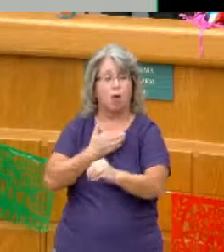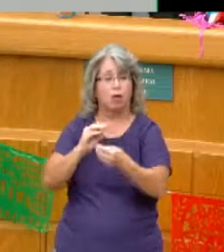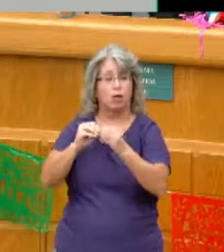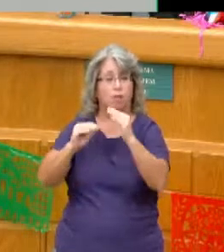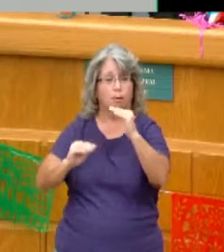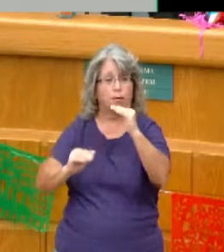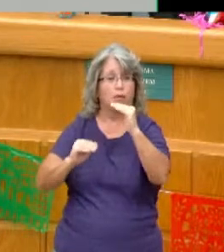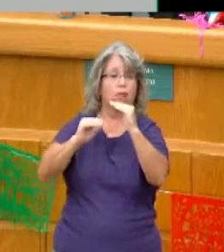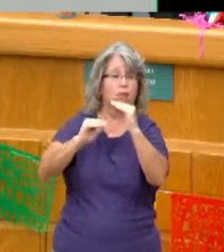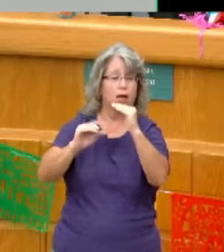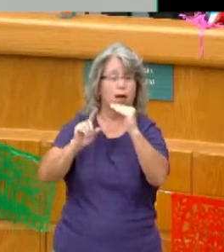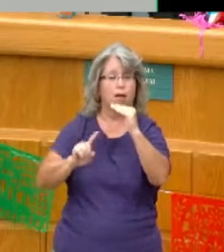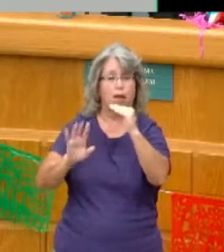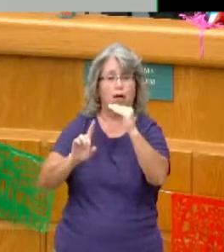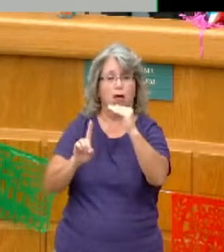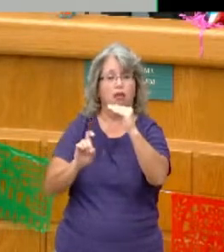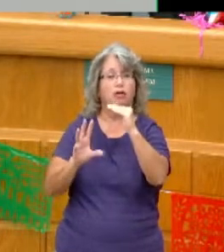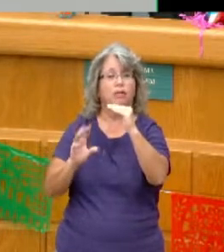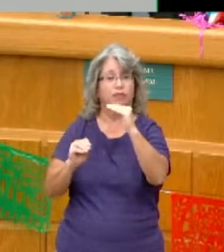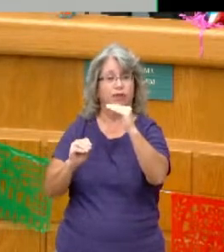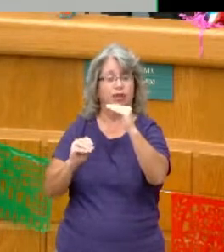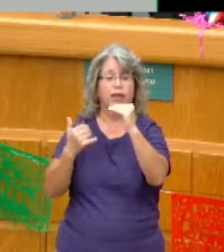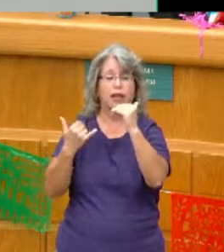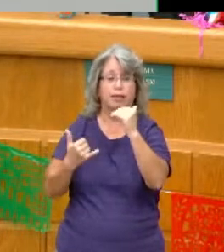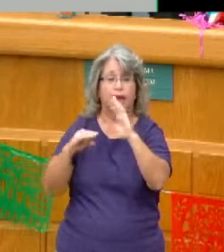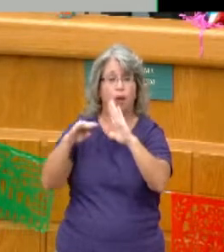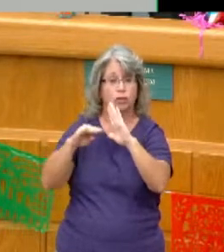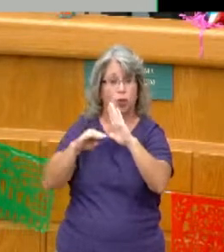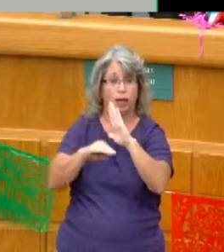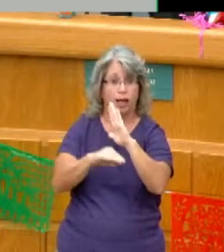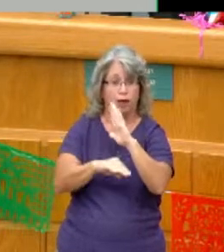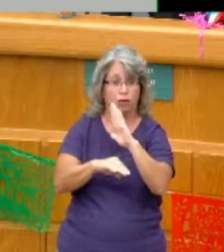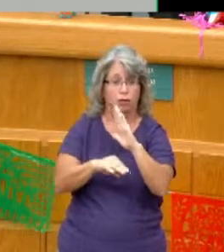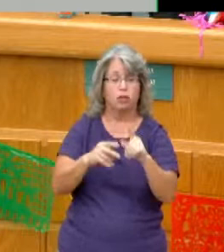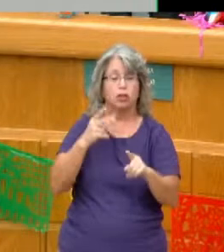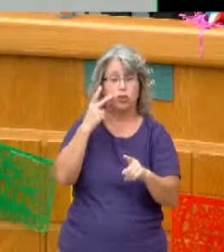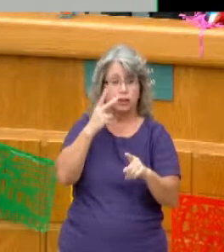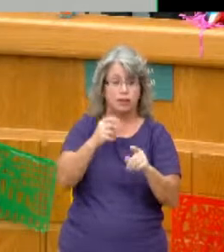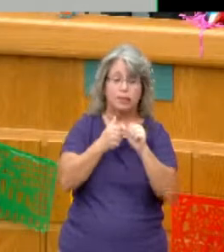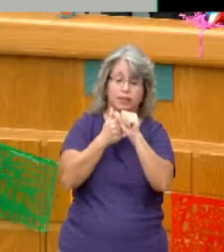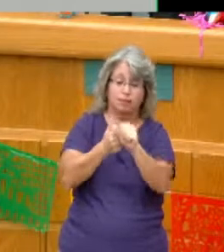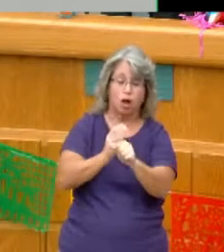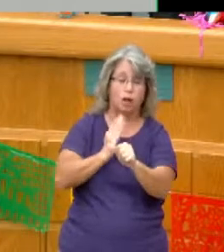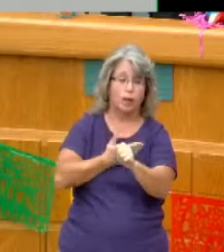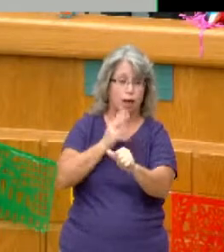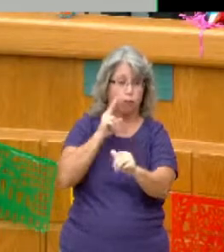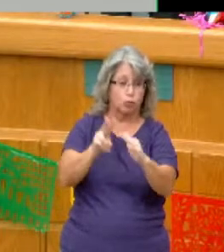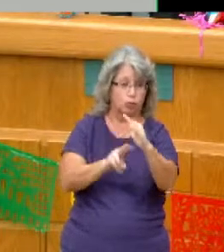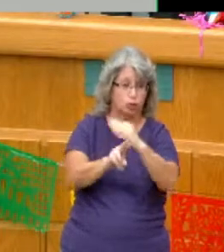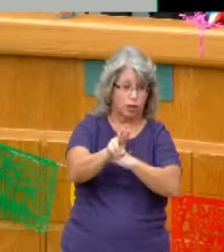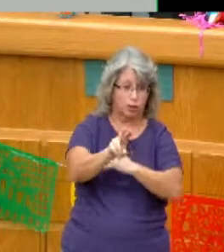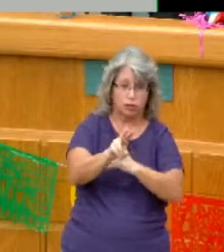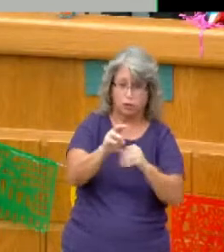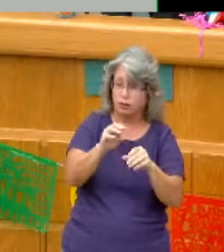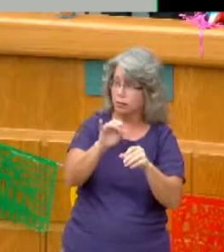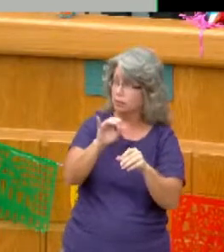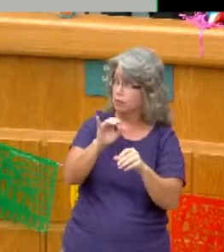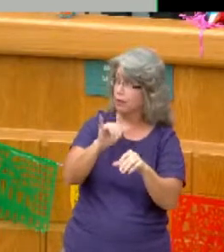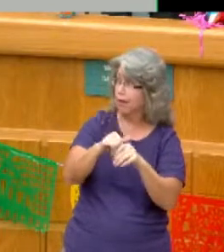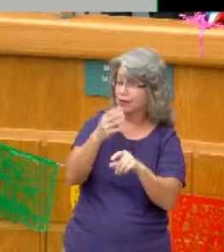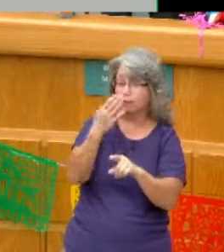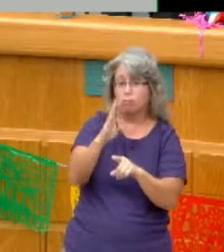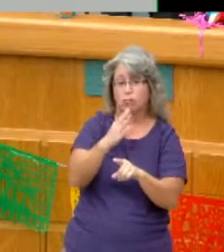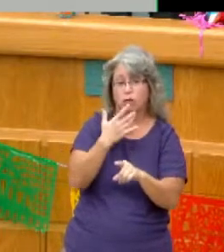And you can see that it's following our current projection here in the blue very well. and we hope that this will continue to go downwards.